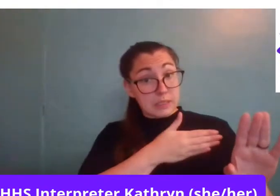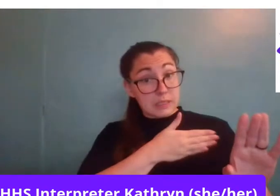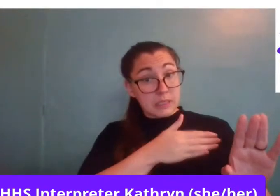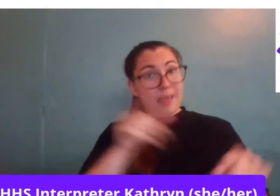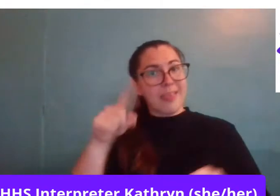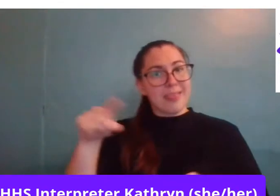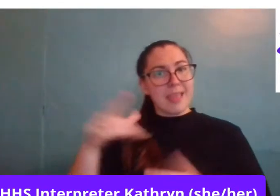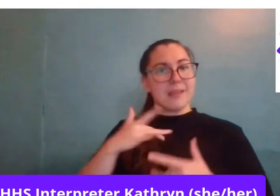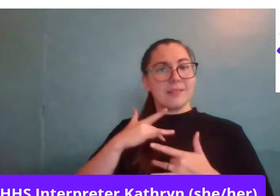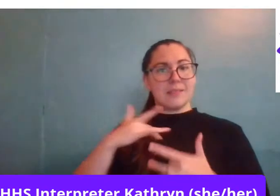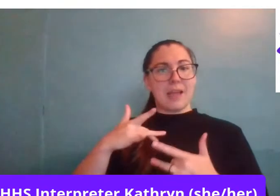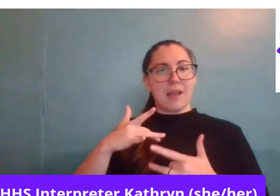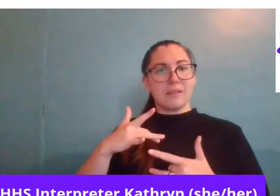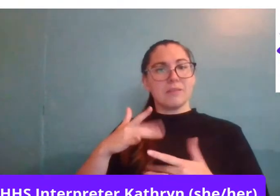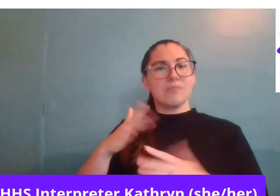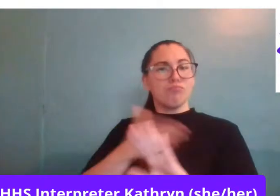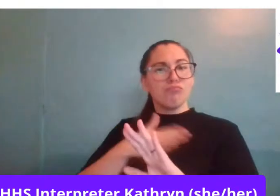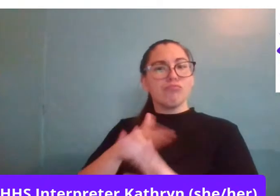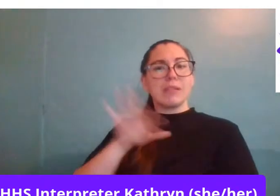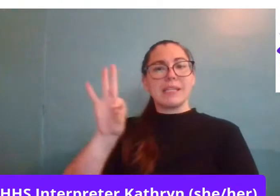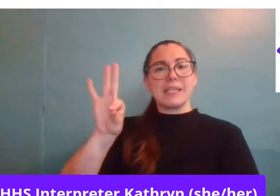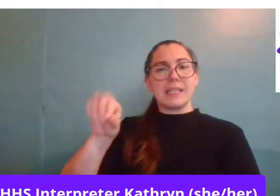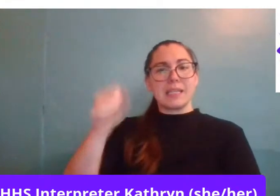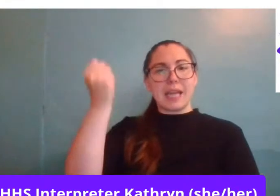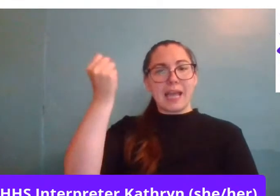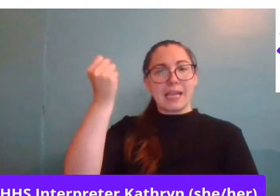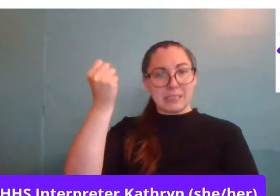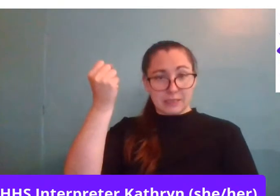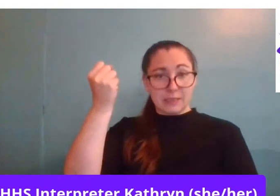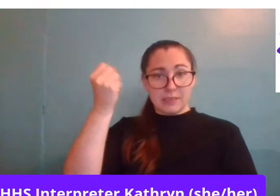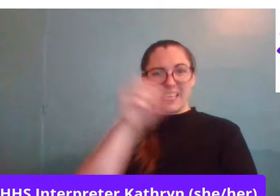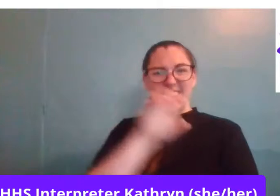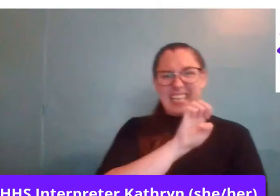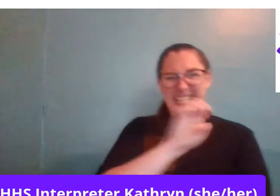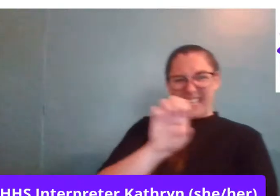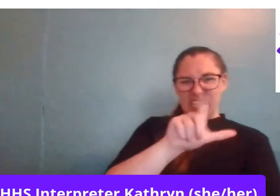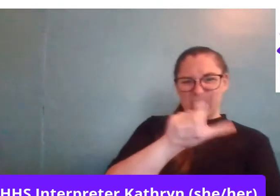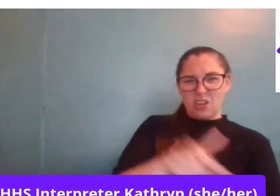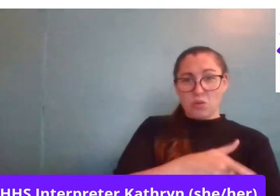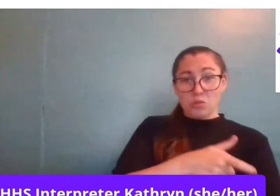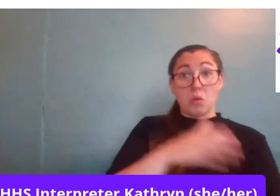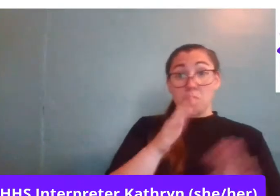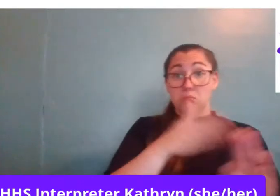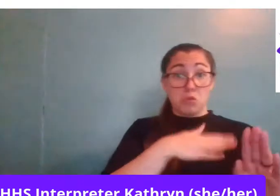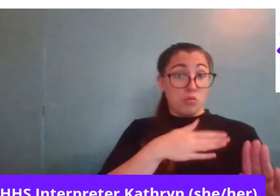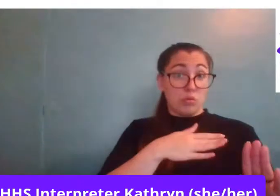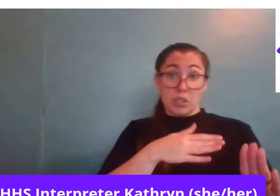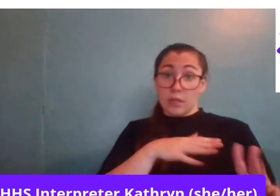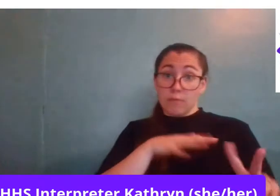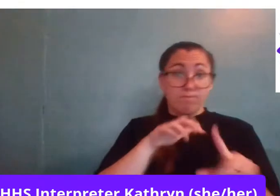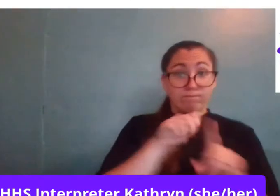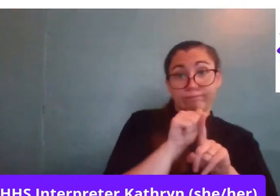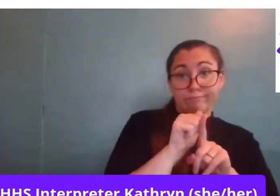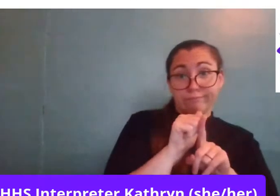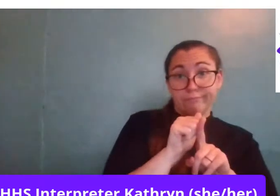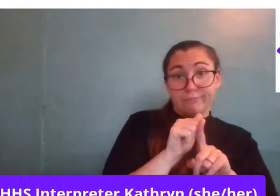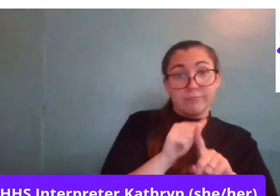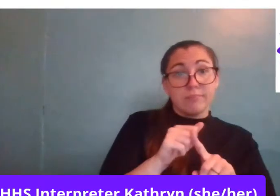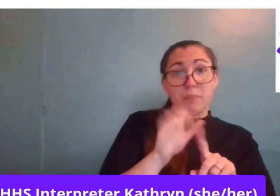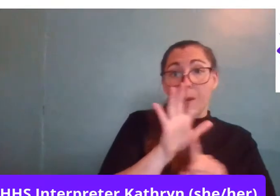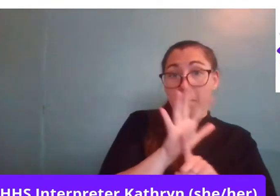to music like way back in the 90s versus here in the East Coast. Anything that comes out new, they're right on it just like that. So